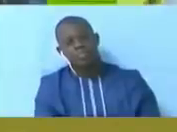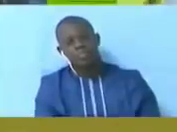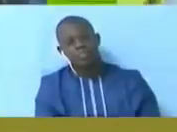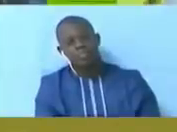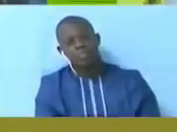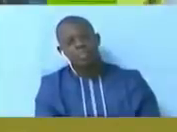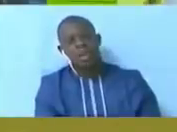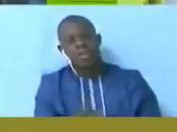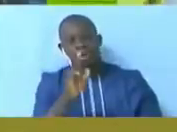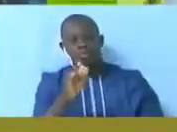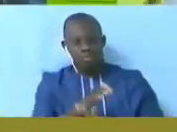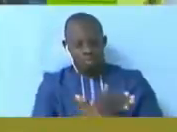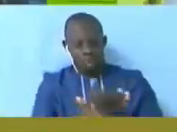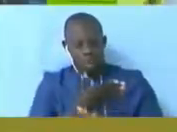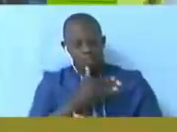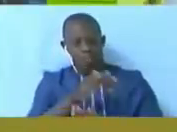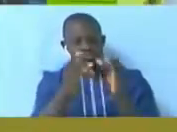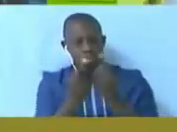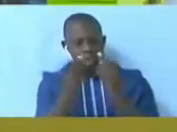bare kudo nana ketan in